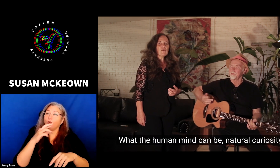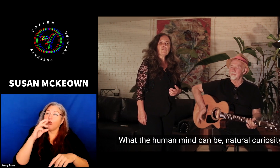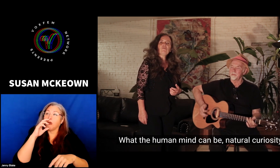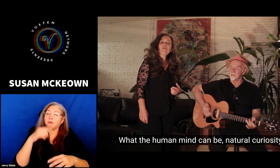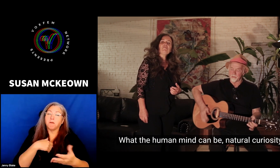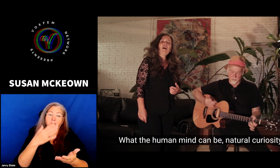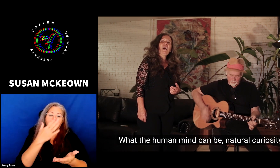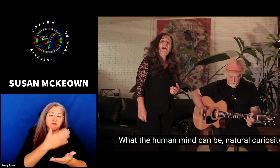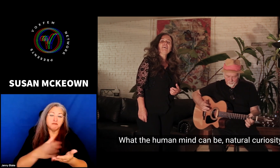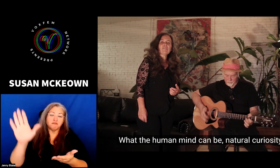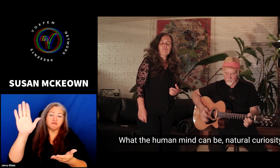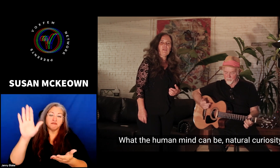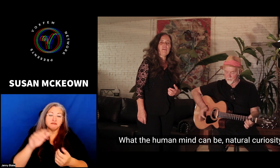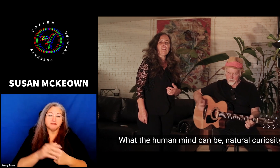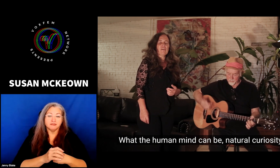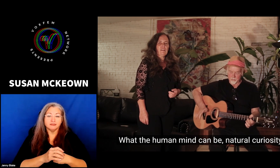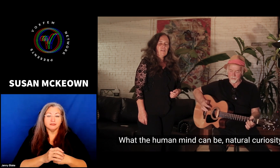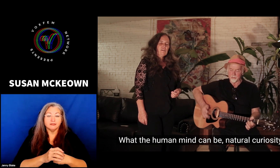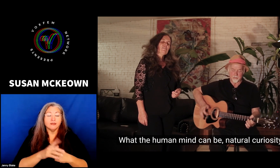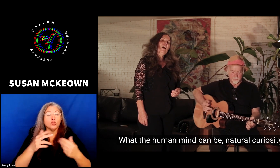what the human mind can be,